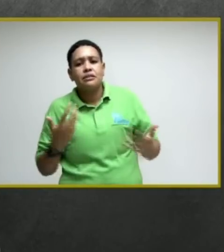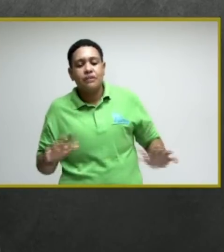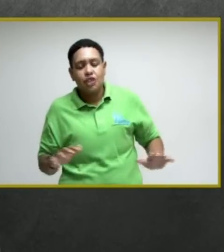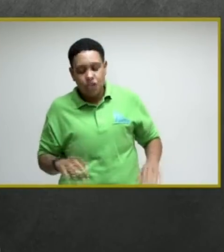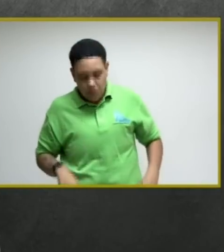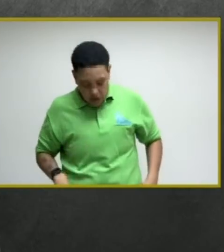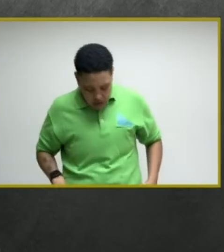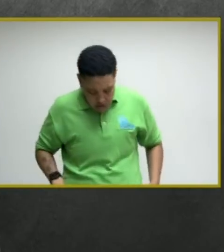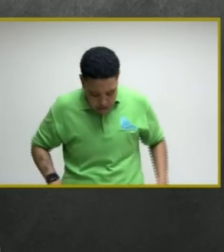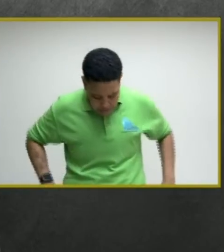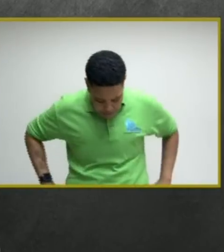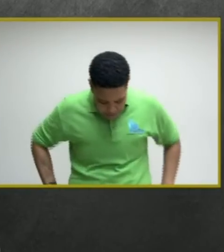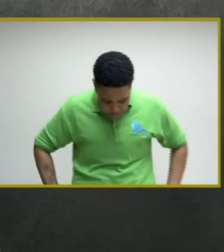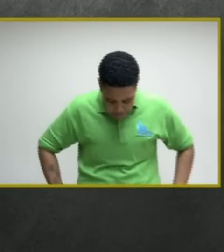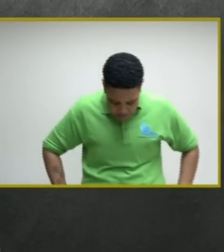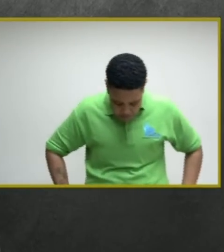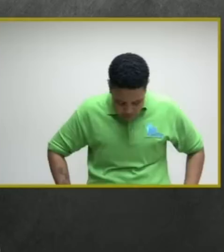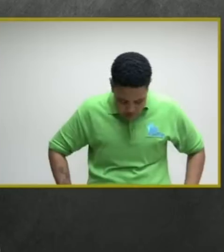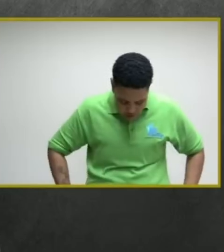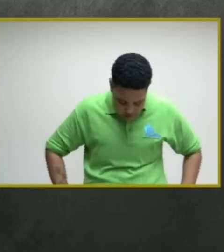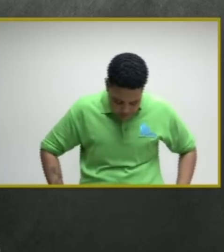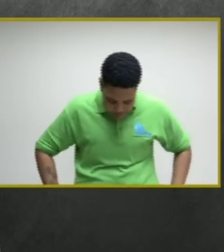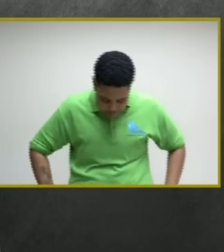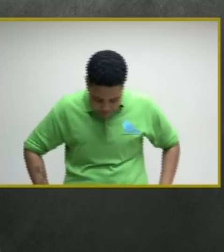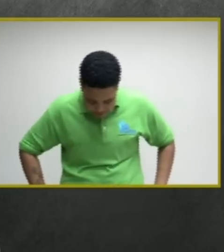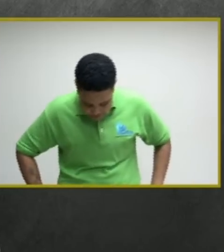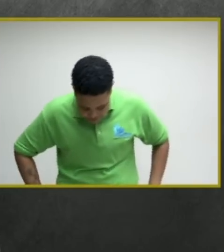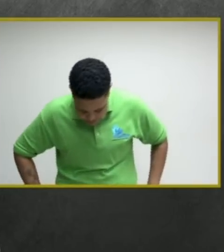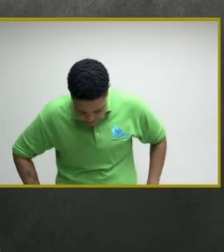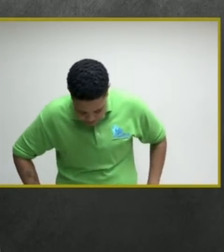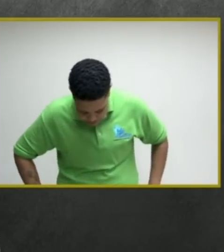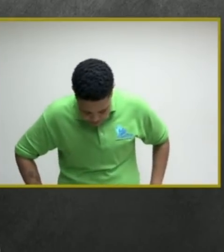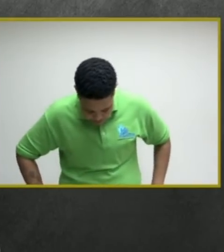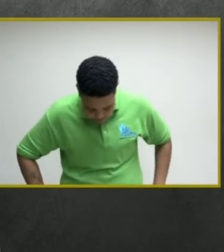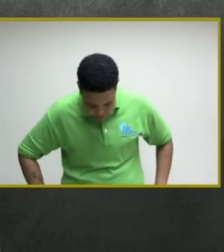Importantly, Minister, the task force